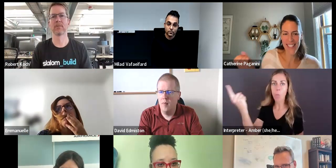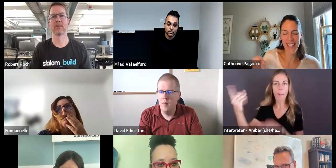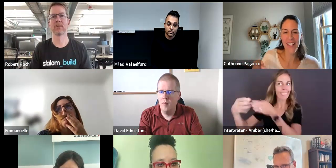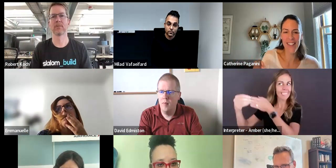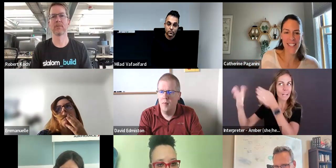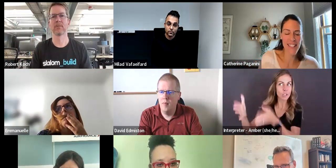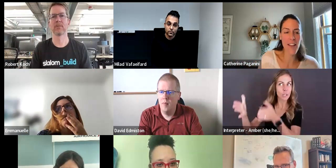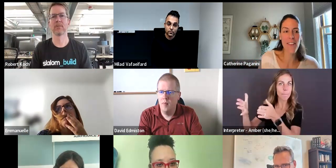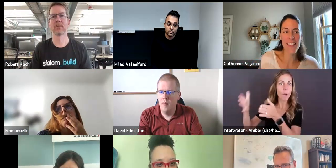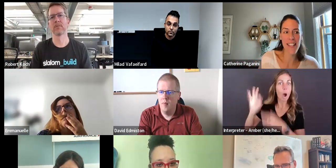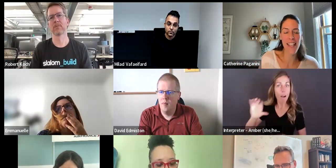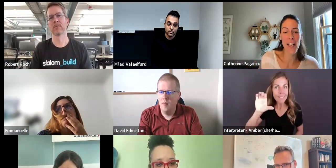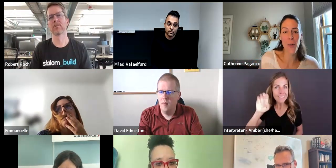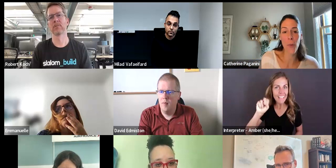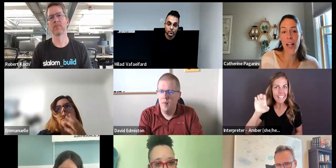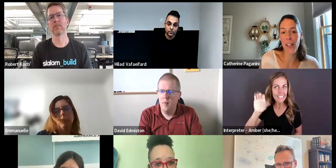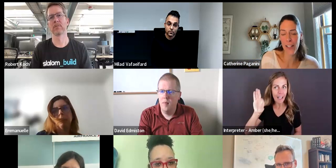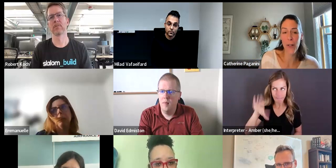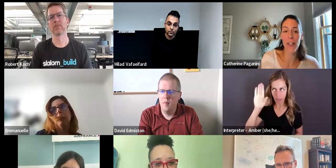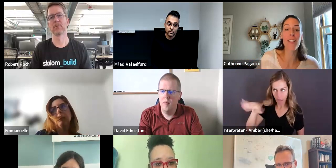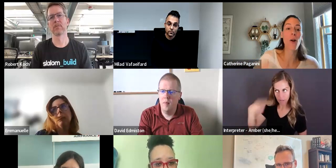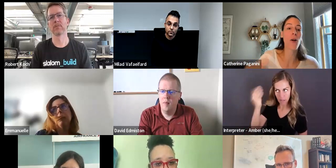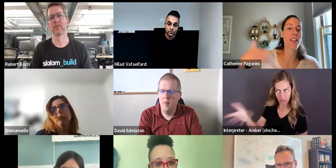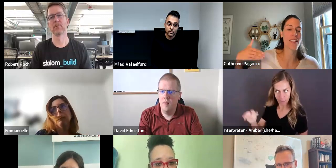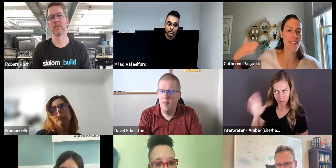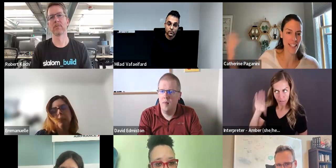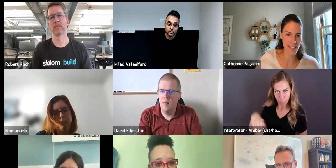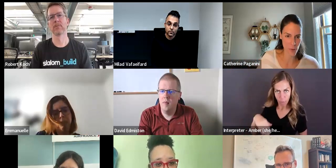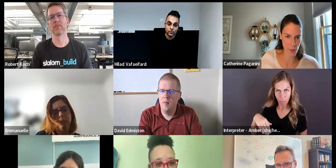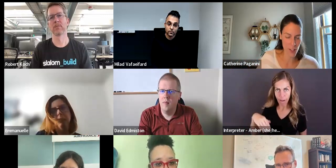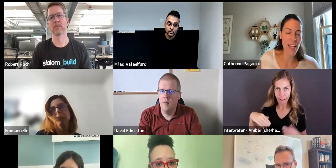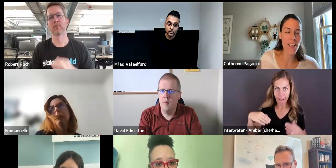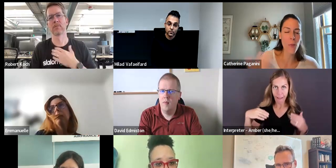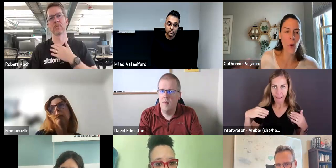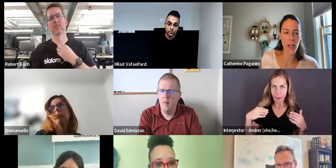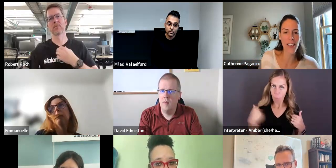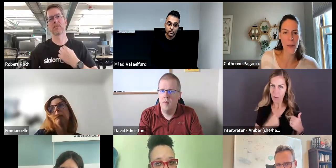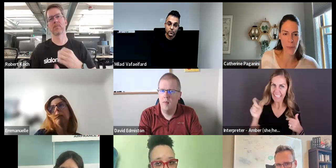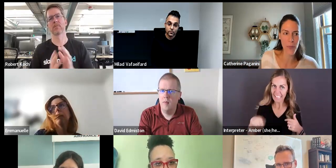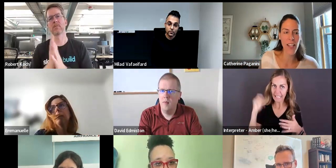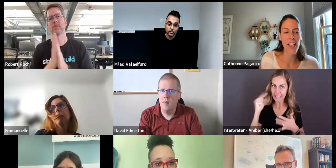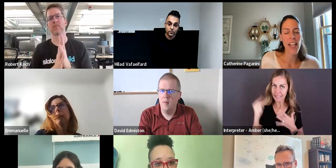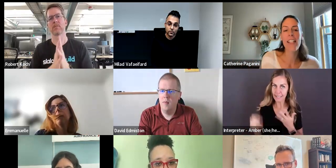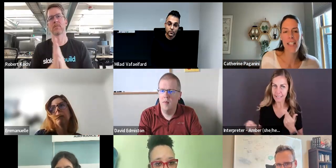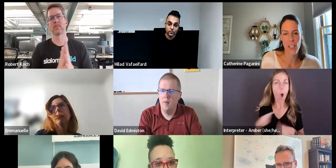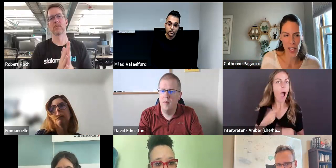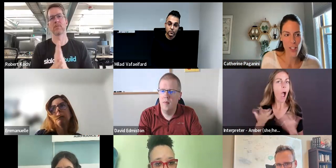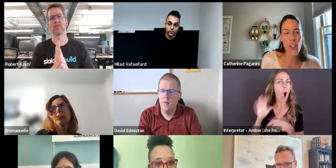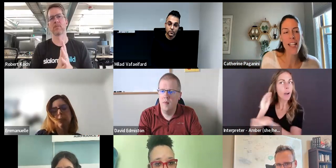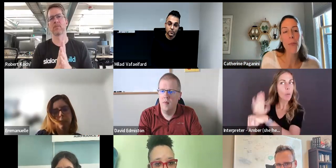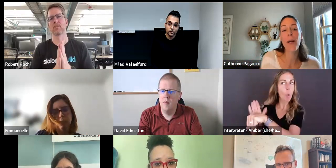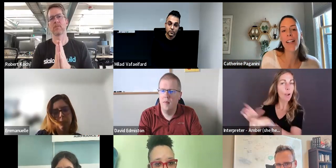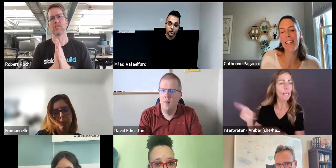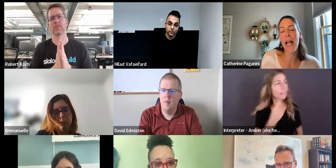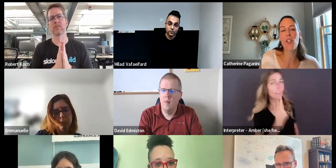the CNCF, I said, like, well, there is all these things that we need. So I did warn him, and he said, it's fine.